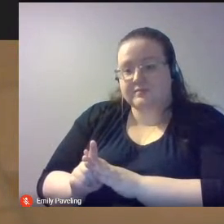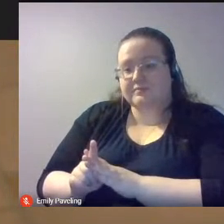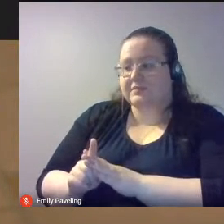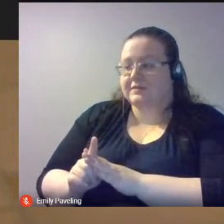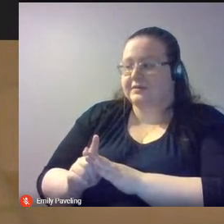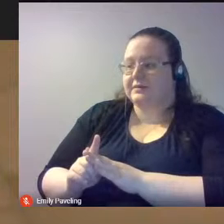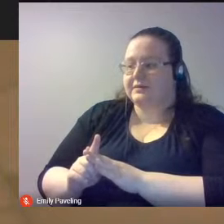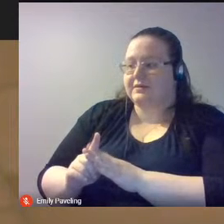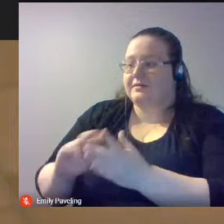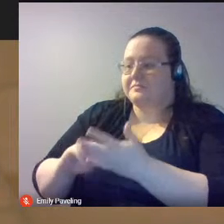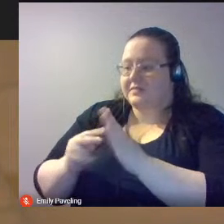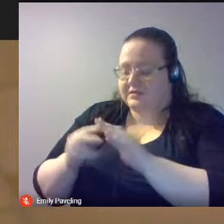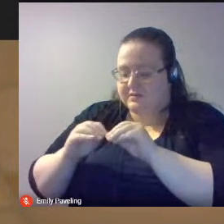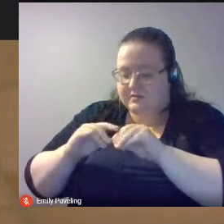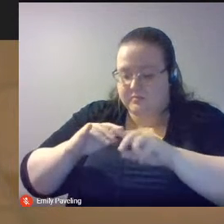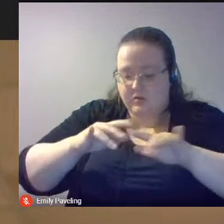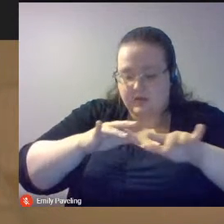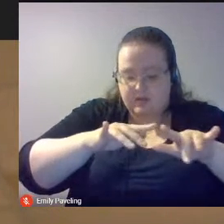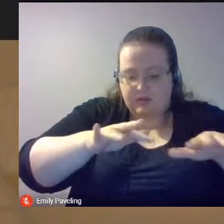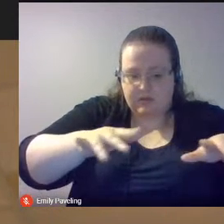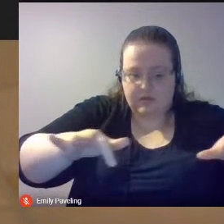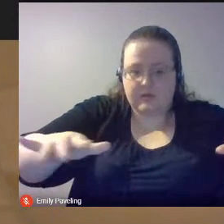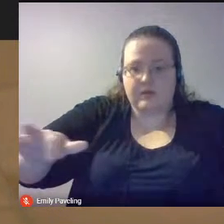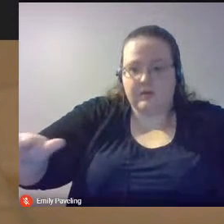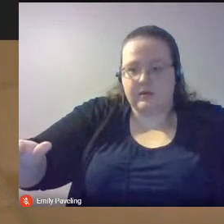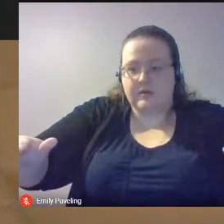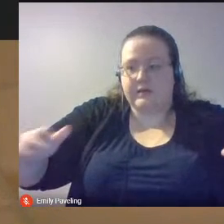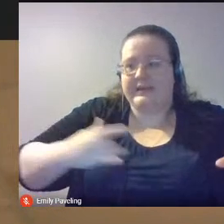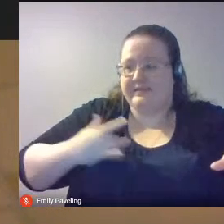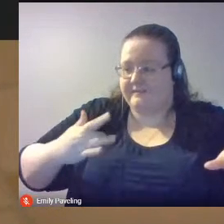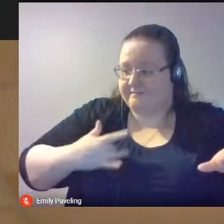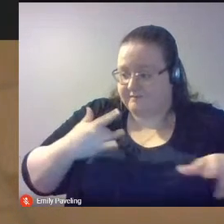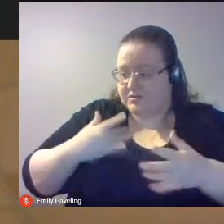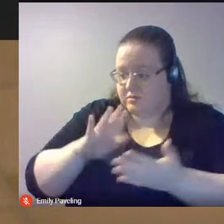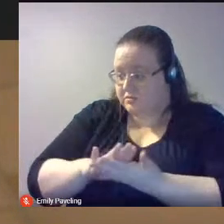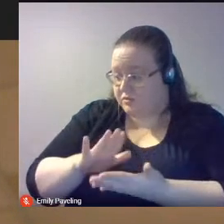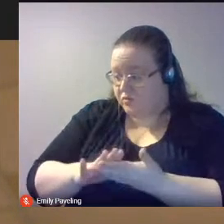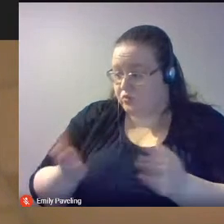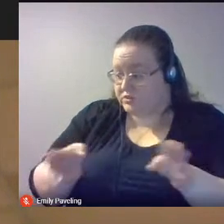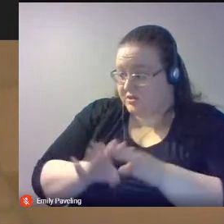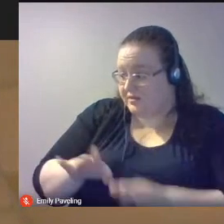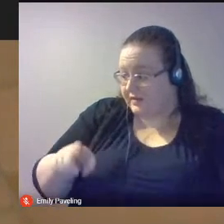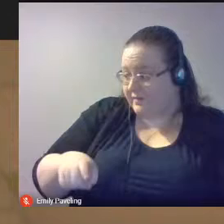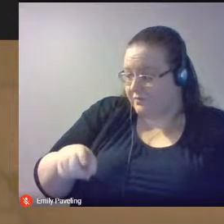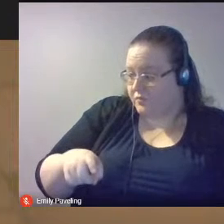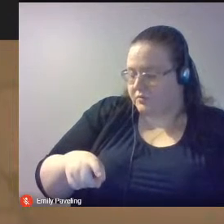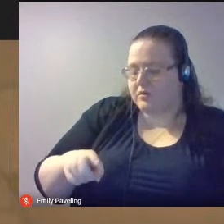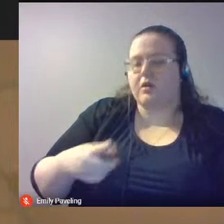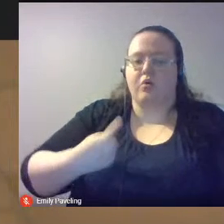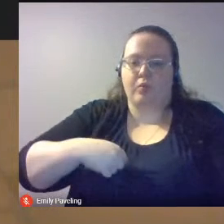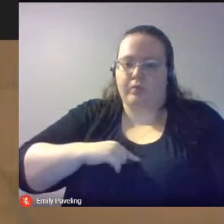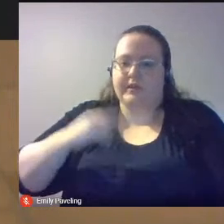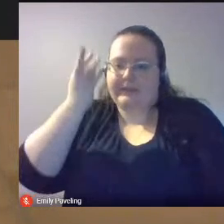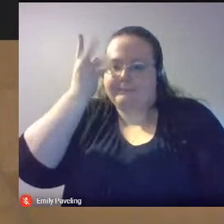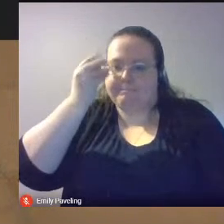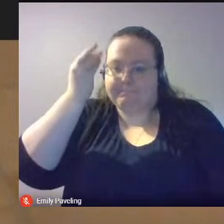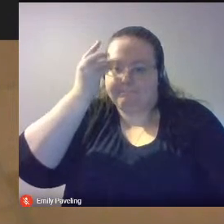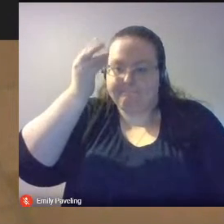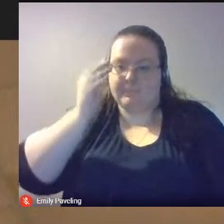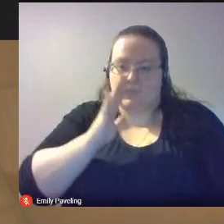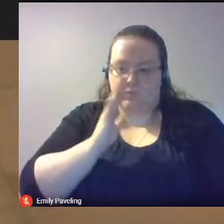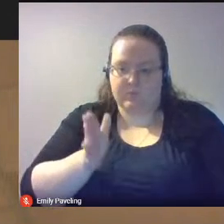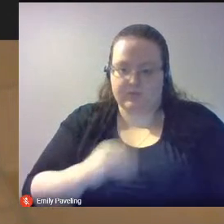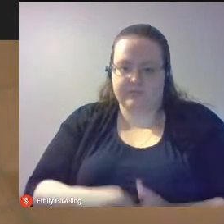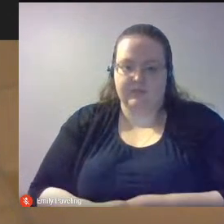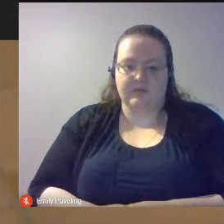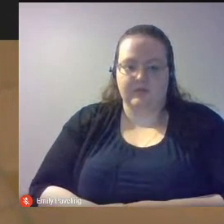with the schools to provide appropriate communication to everyone involved. The Ministries of Health and Education are currently